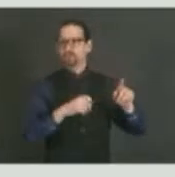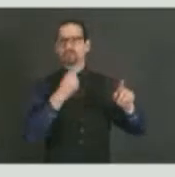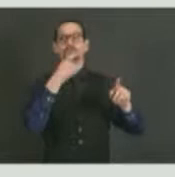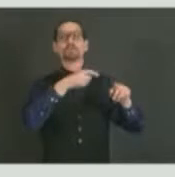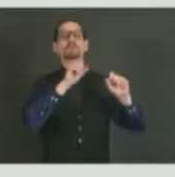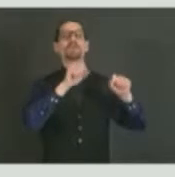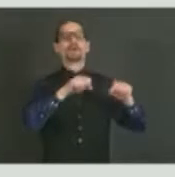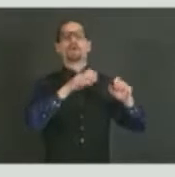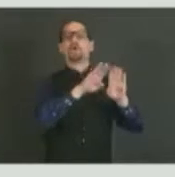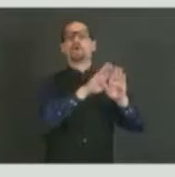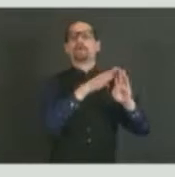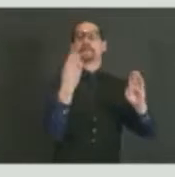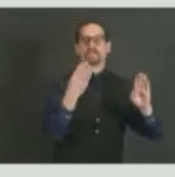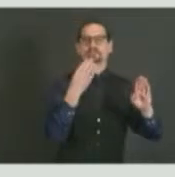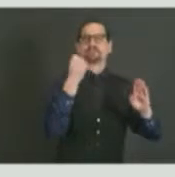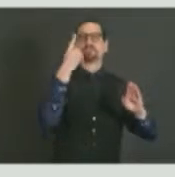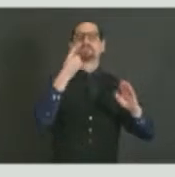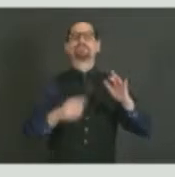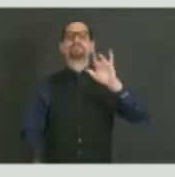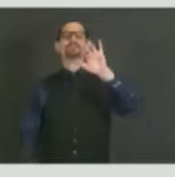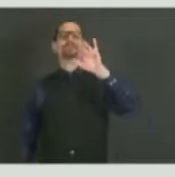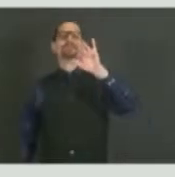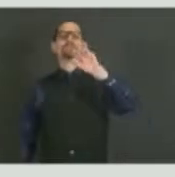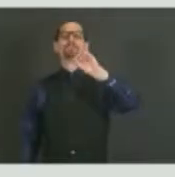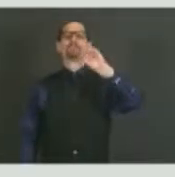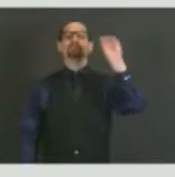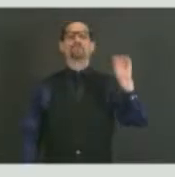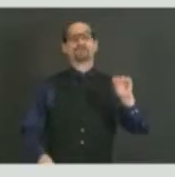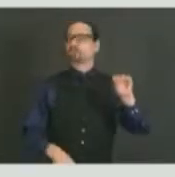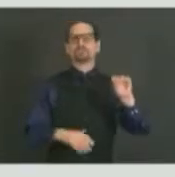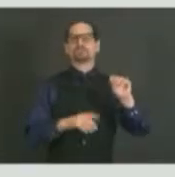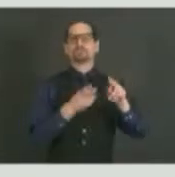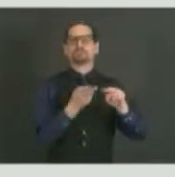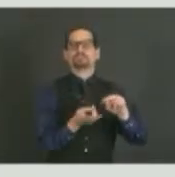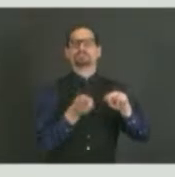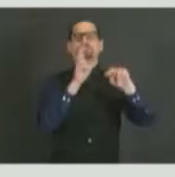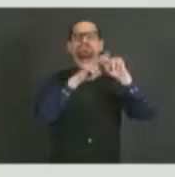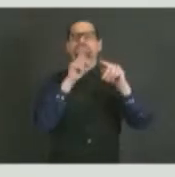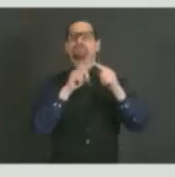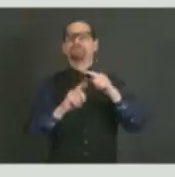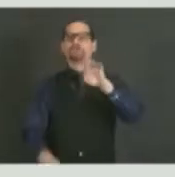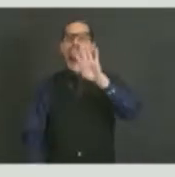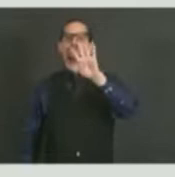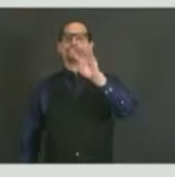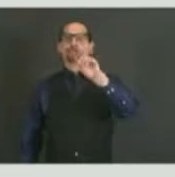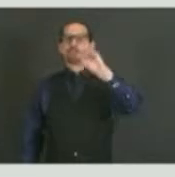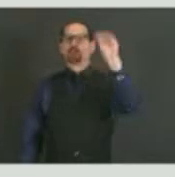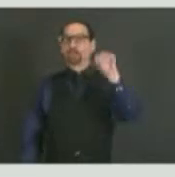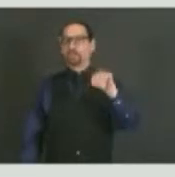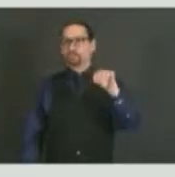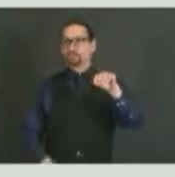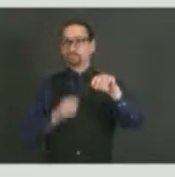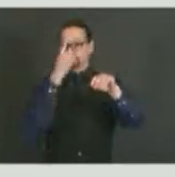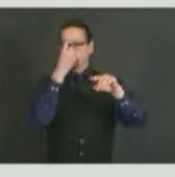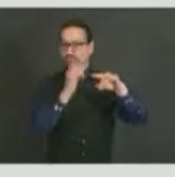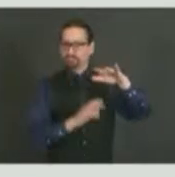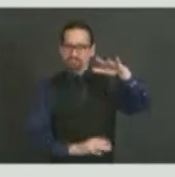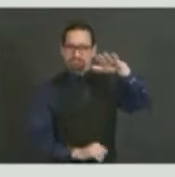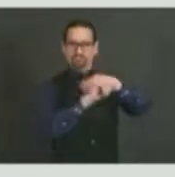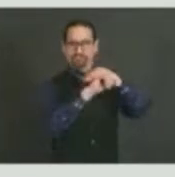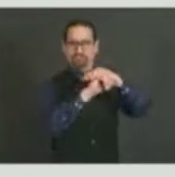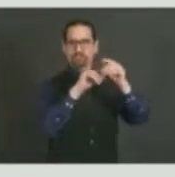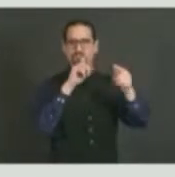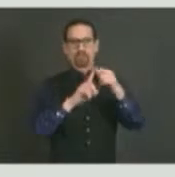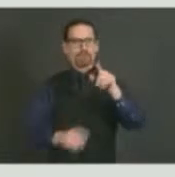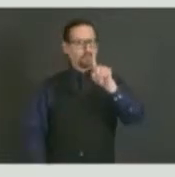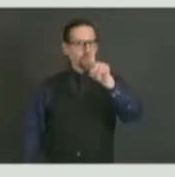to 40% of capacity with a cap of 125 people in the facility. As